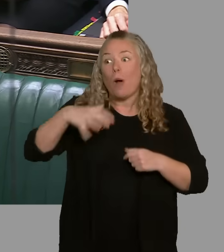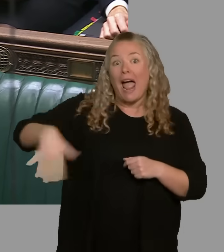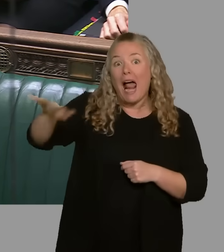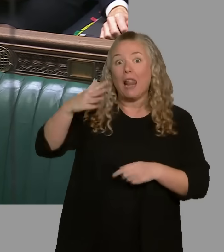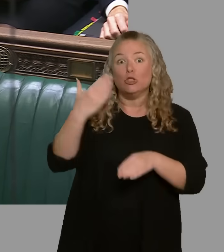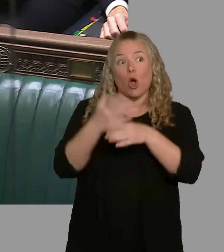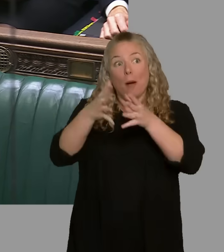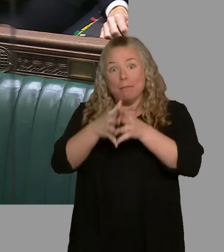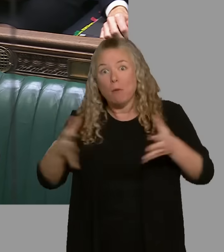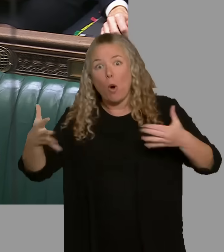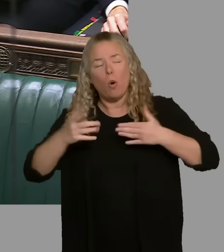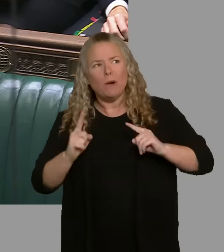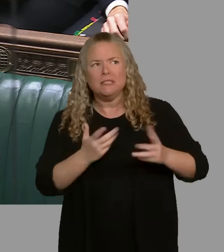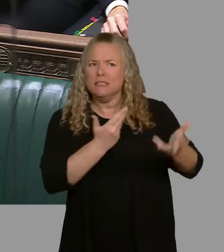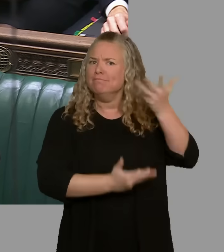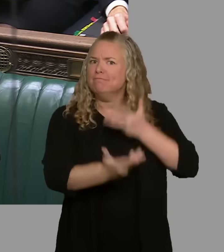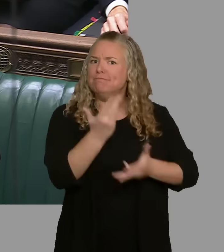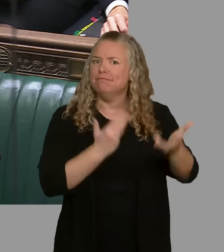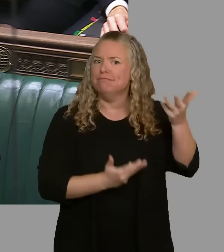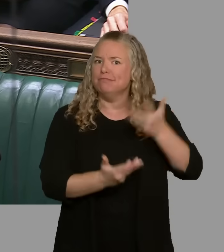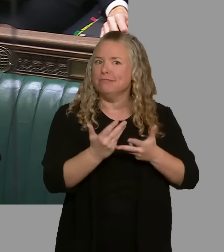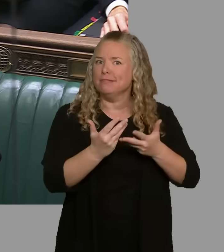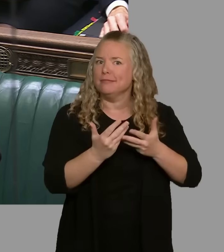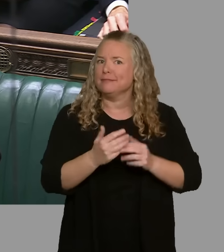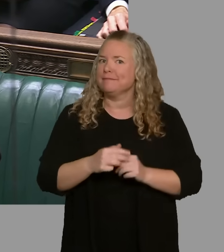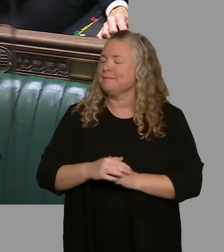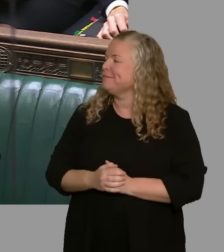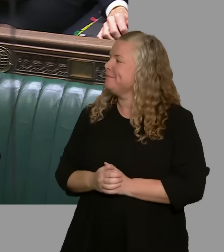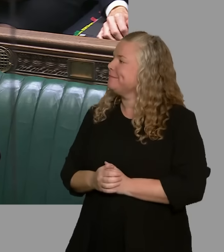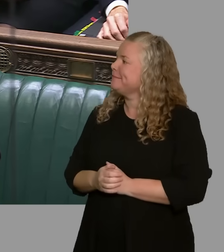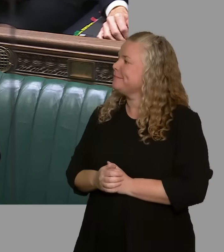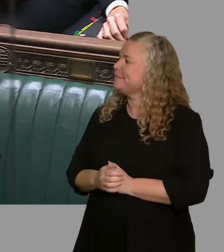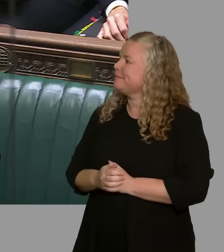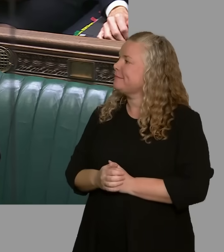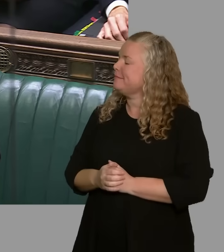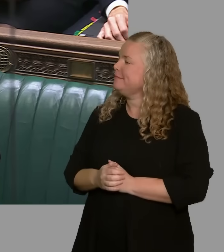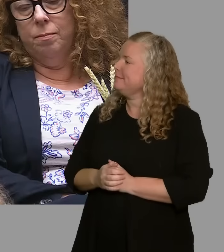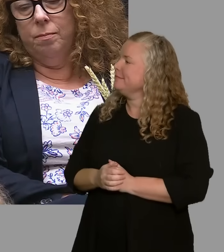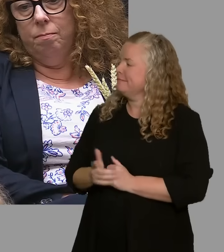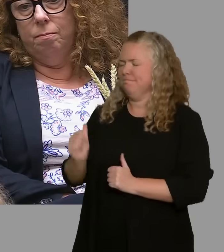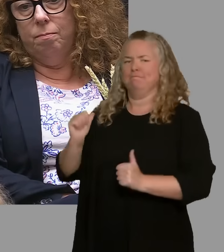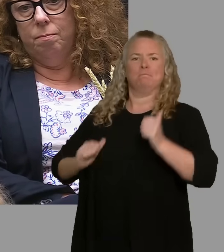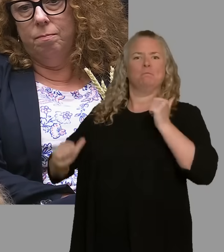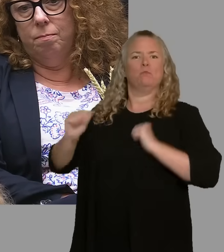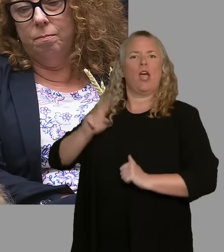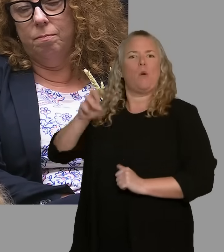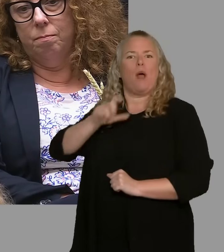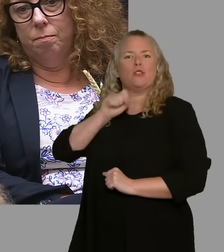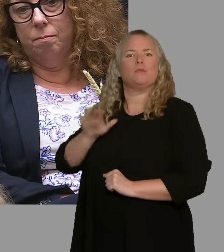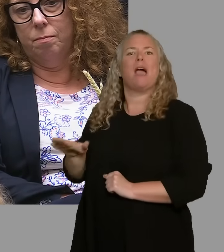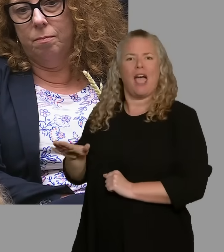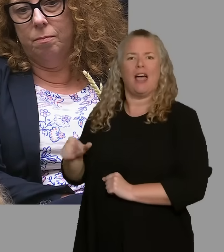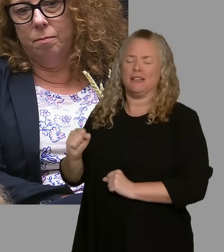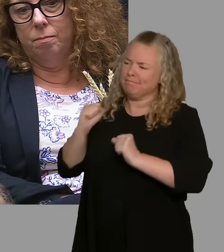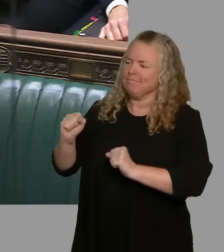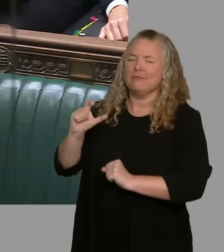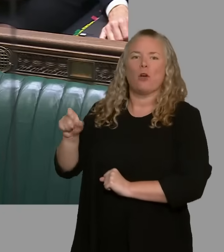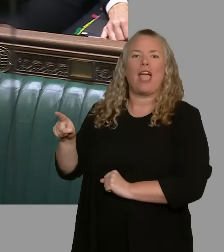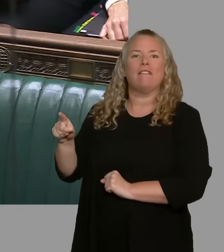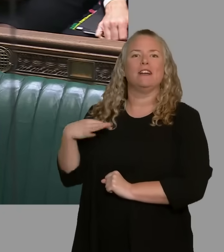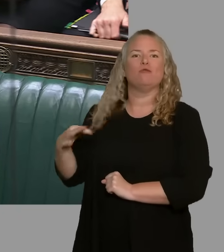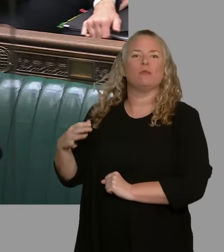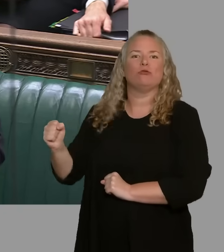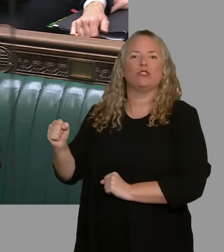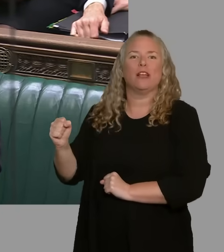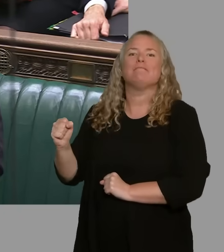our love and support to his partner Vicky, his daughters, to his family and his friends. Wales does have a